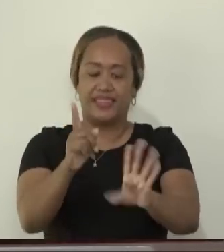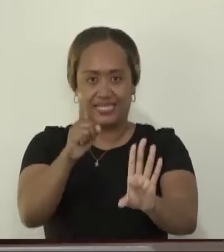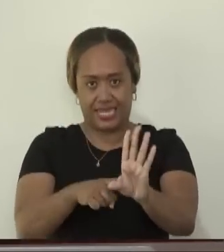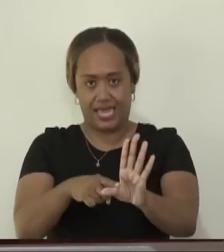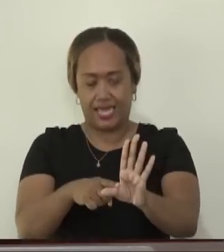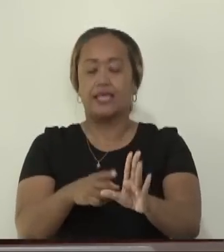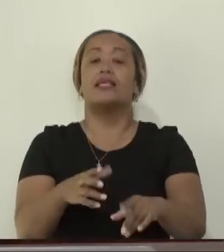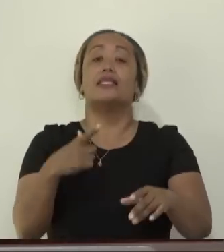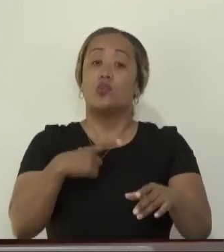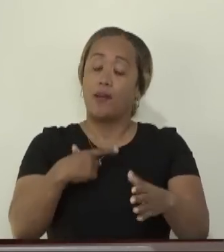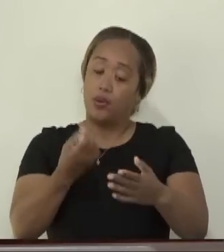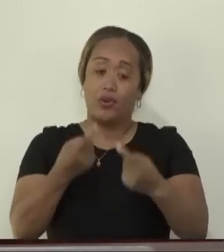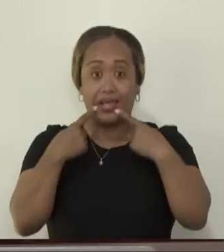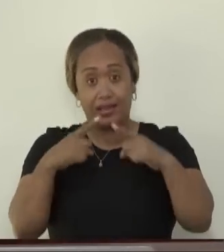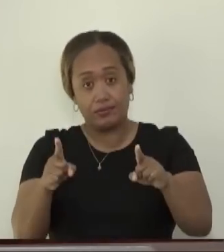have stated,